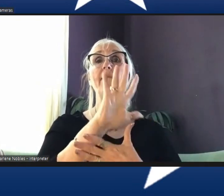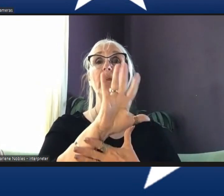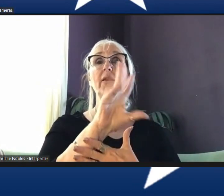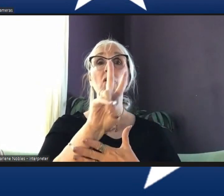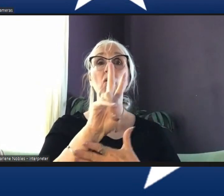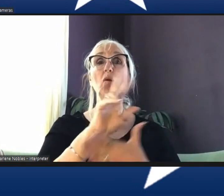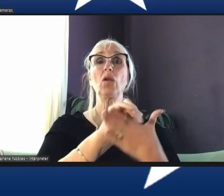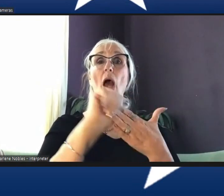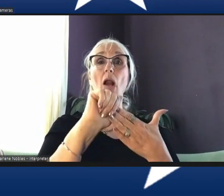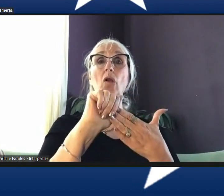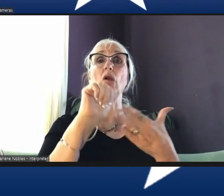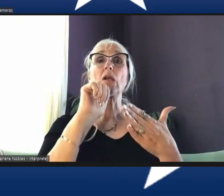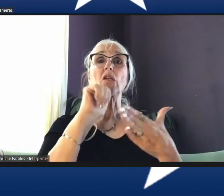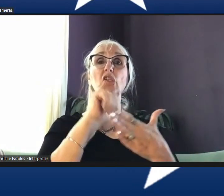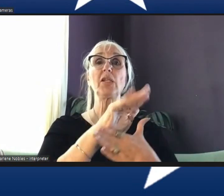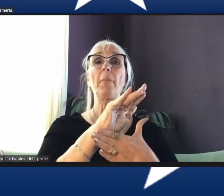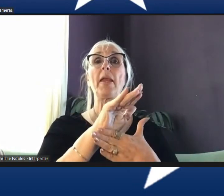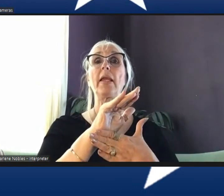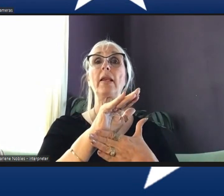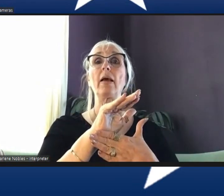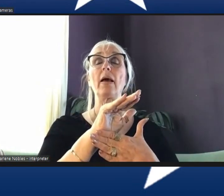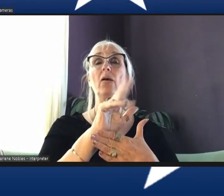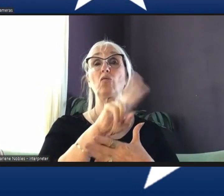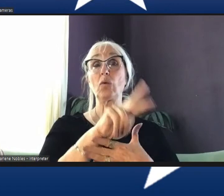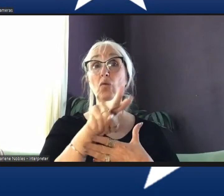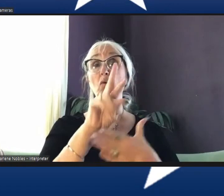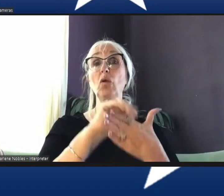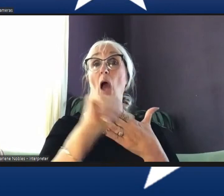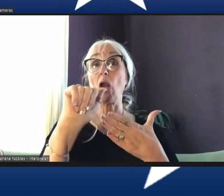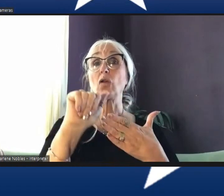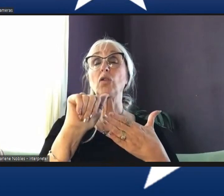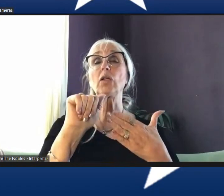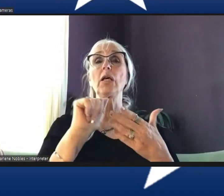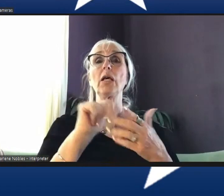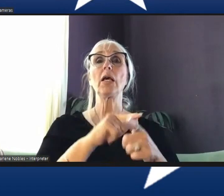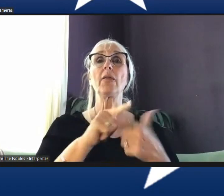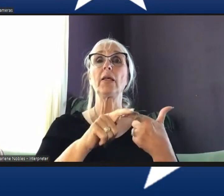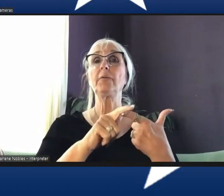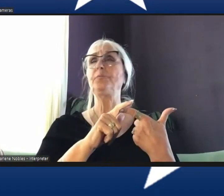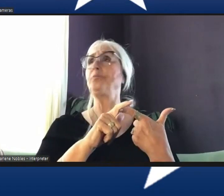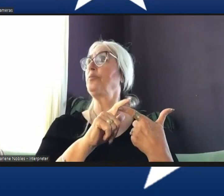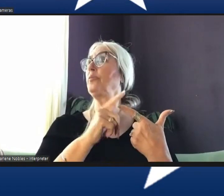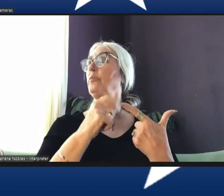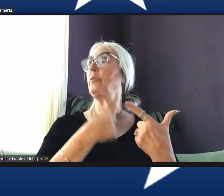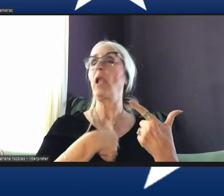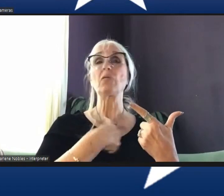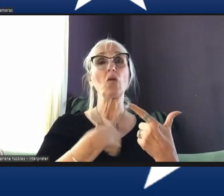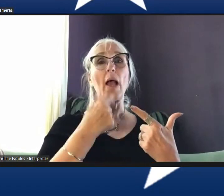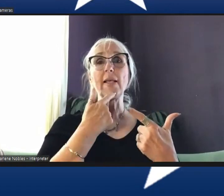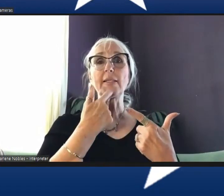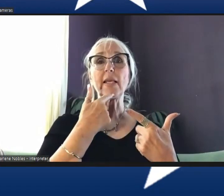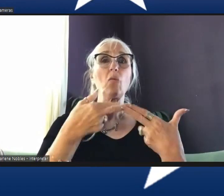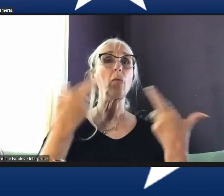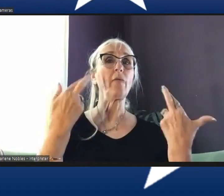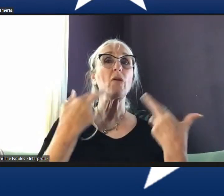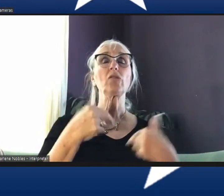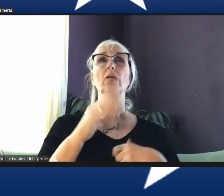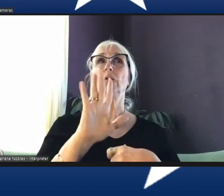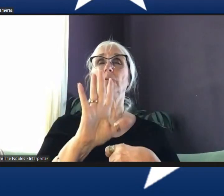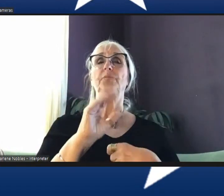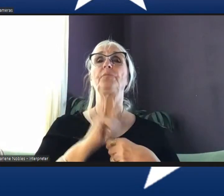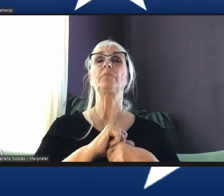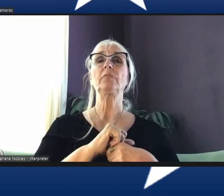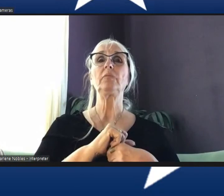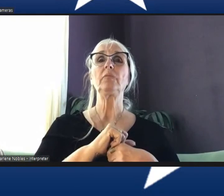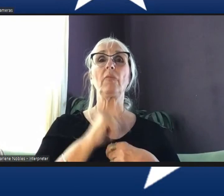$2,052 and the shipping of $22. And then there is, oh, I'm sorry, I think I said that backwards. Excuse me. So I